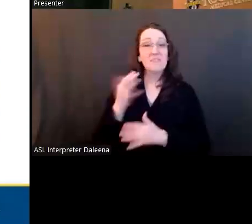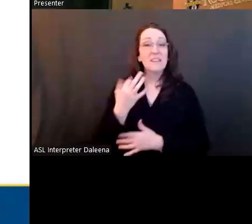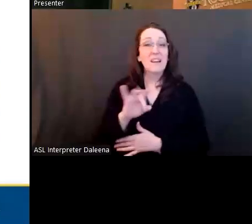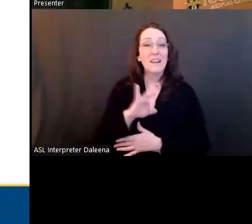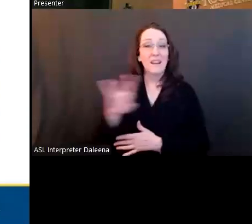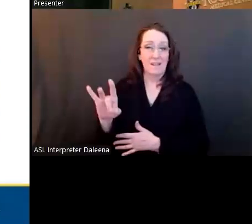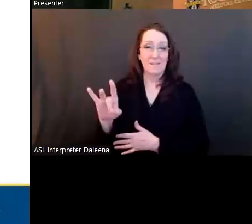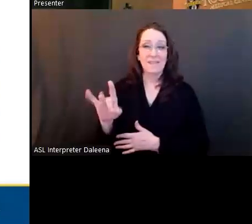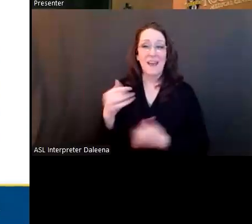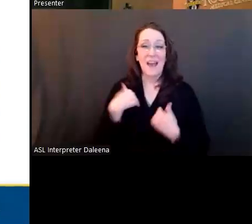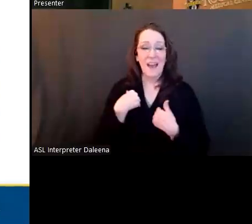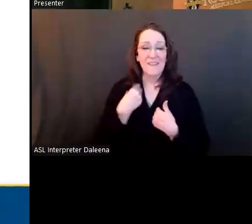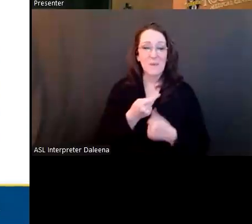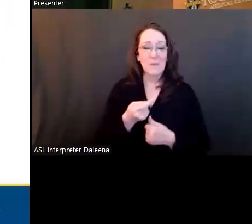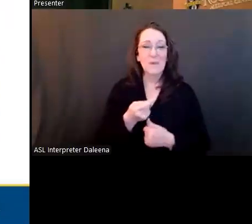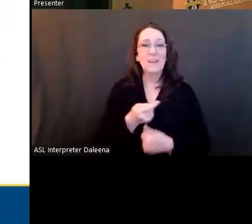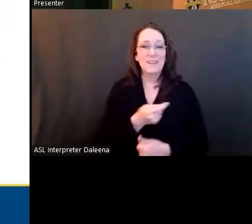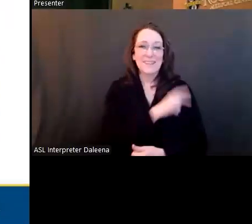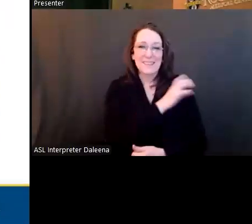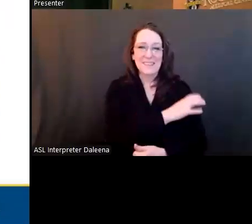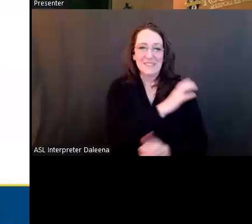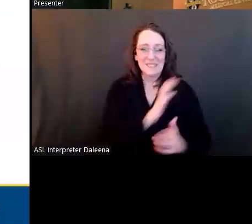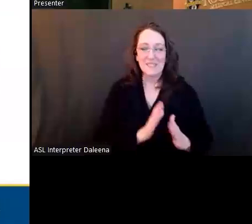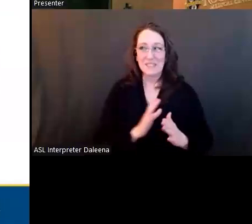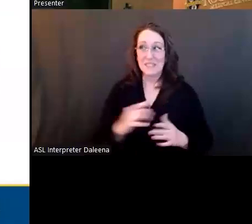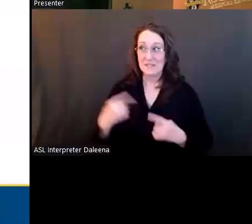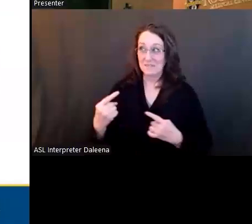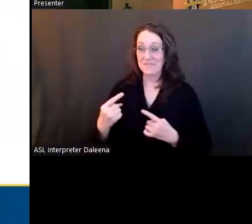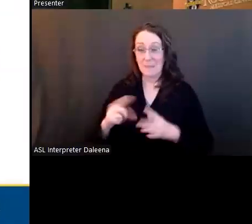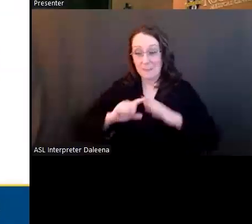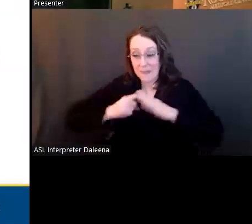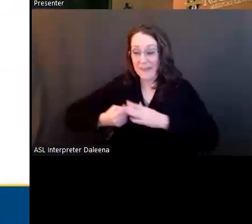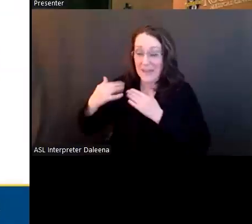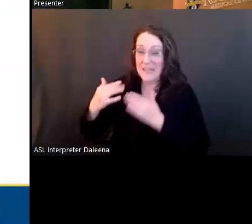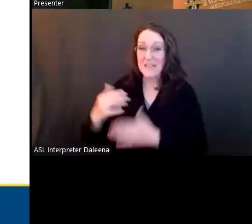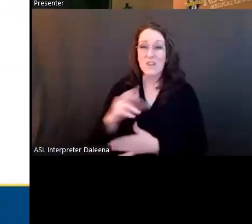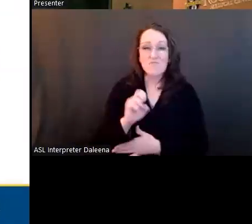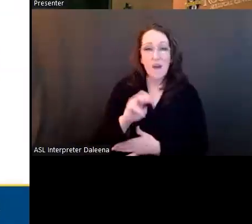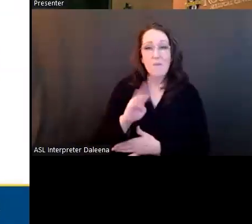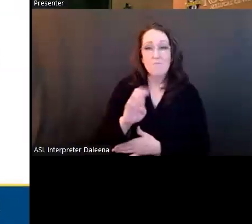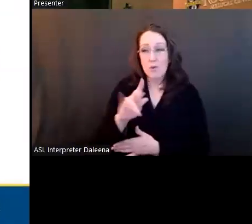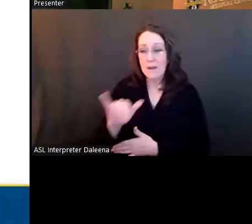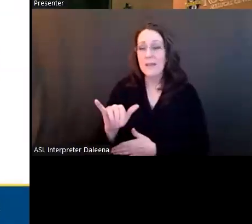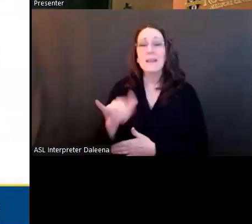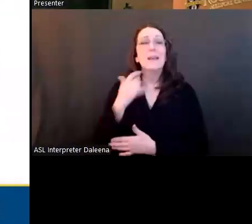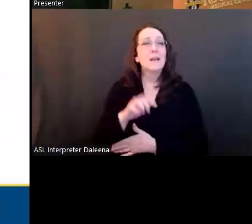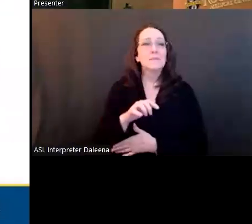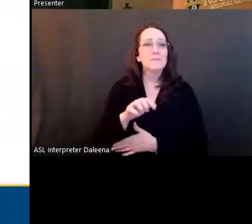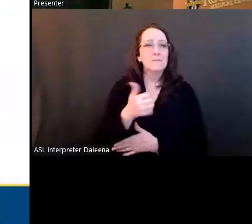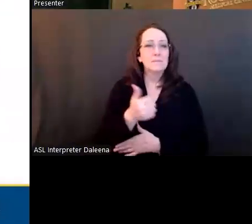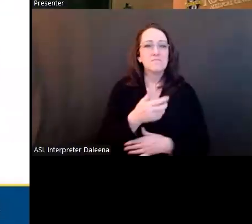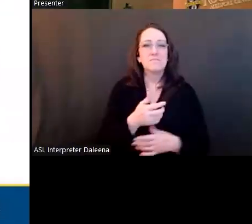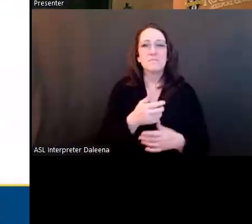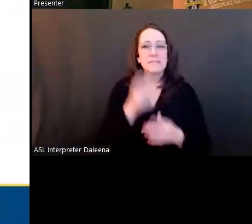have a couple clinicians there that have been there since the beginning. Thinking of Dr. Lamberti and Heather Muxworthy, who have